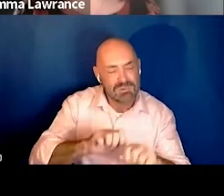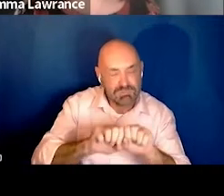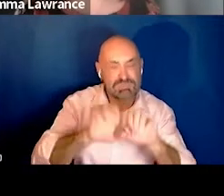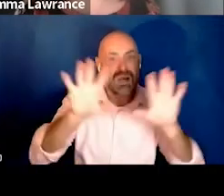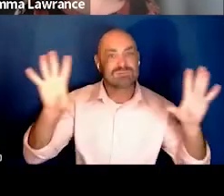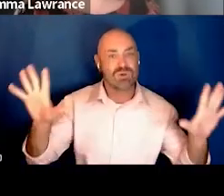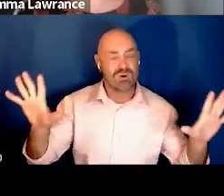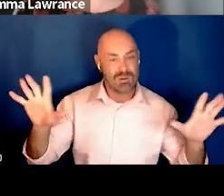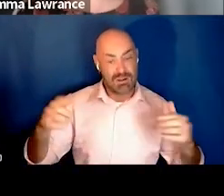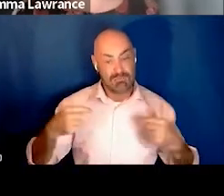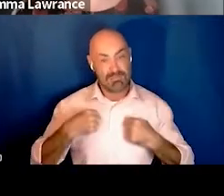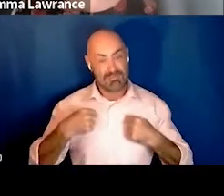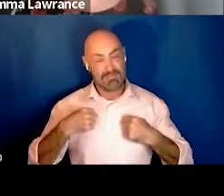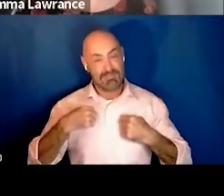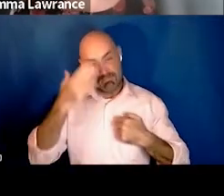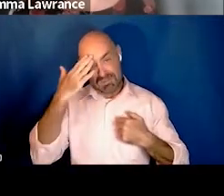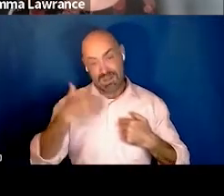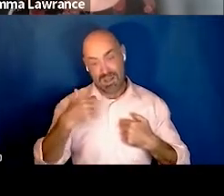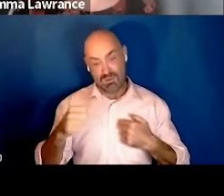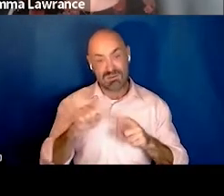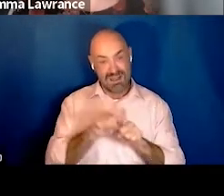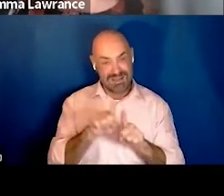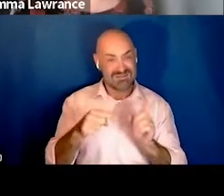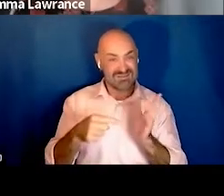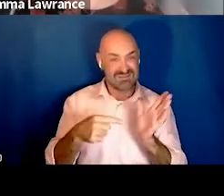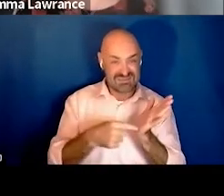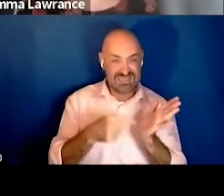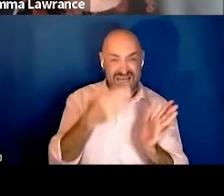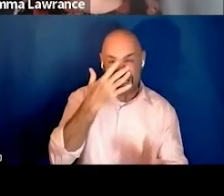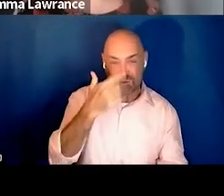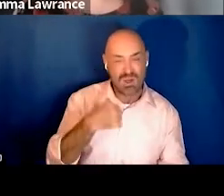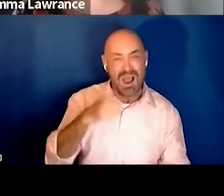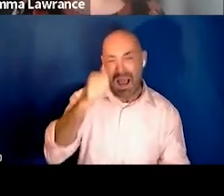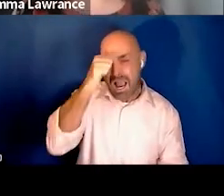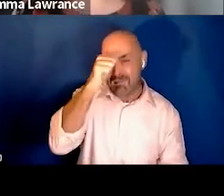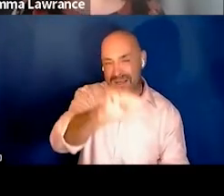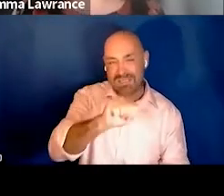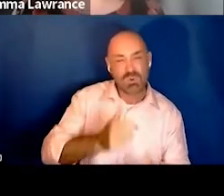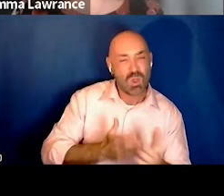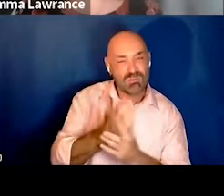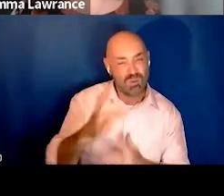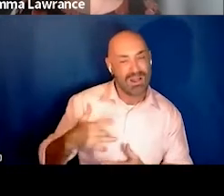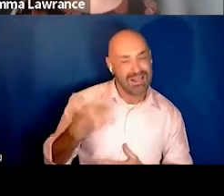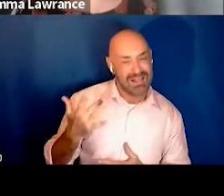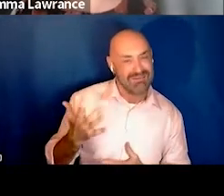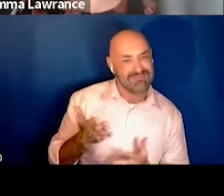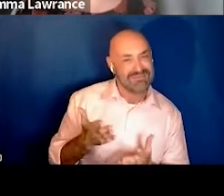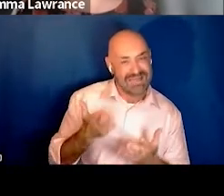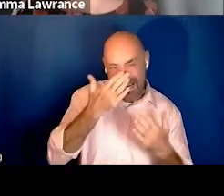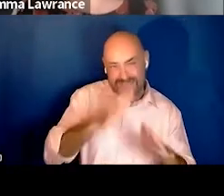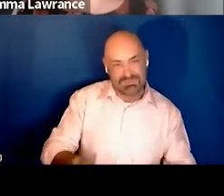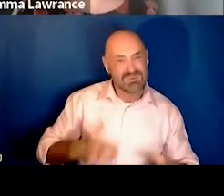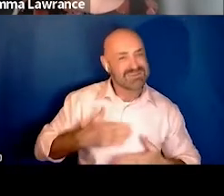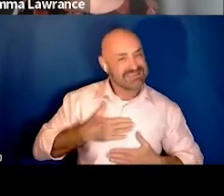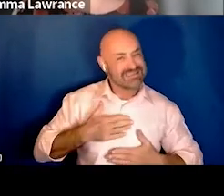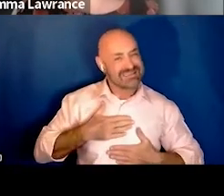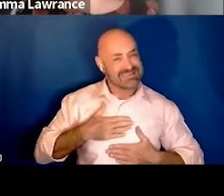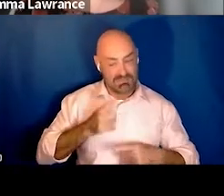with mental illness as a teenager. So I'm sort of an expert by lived experience, I guess, as well as a